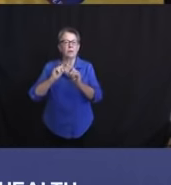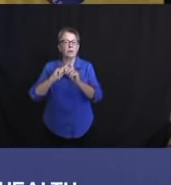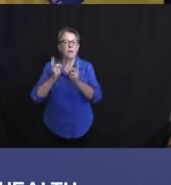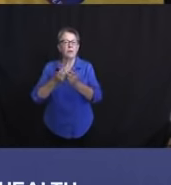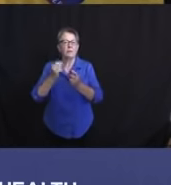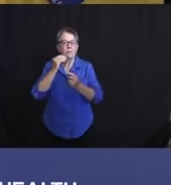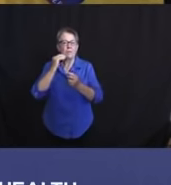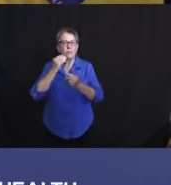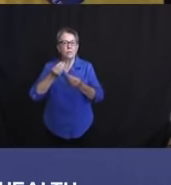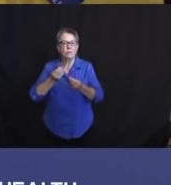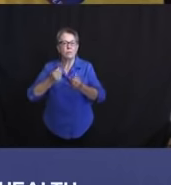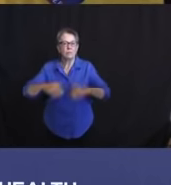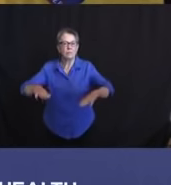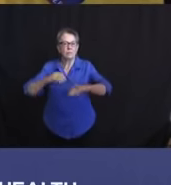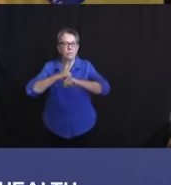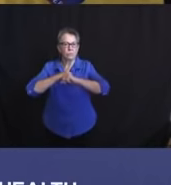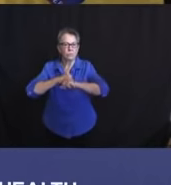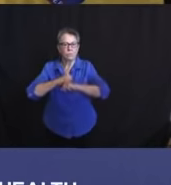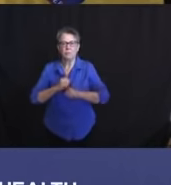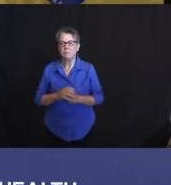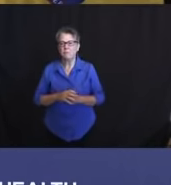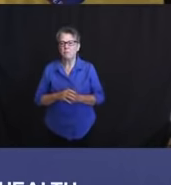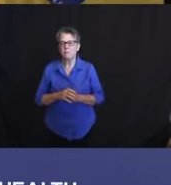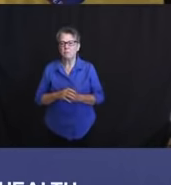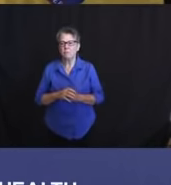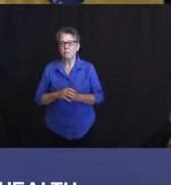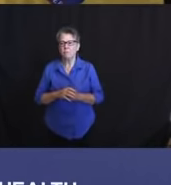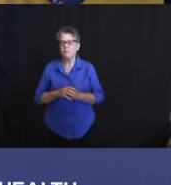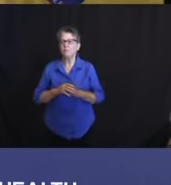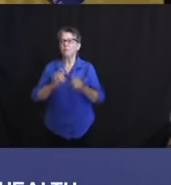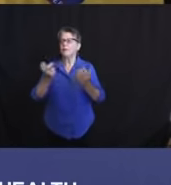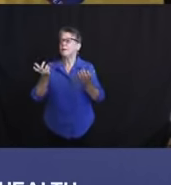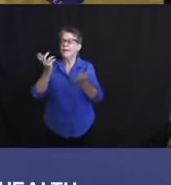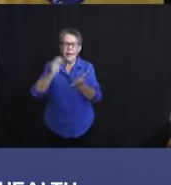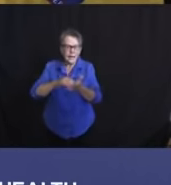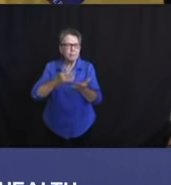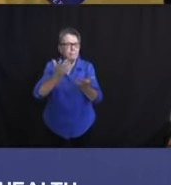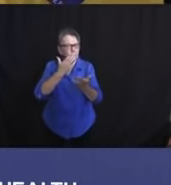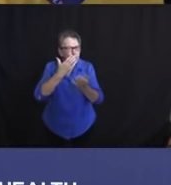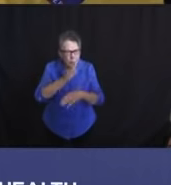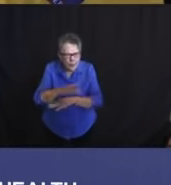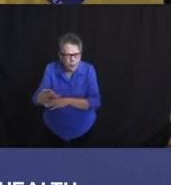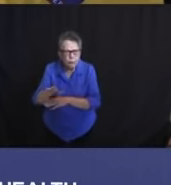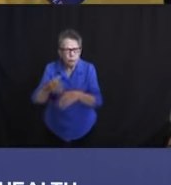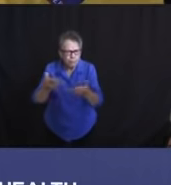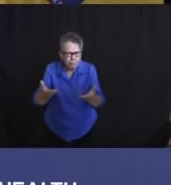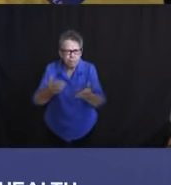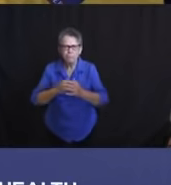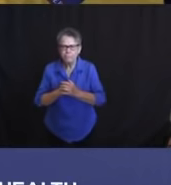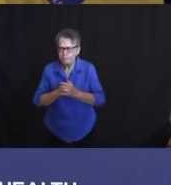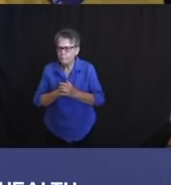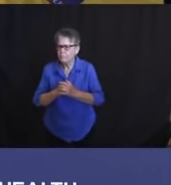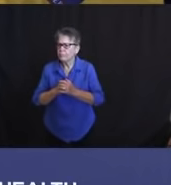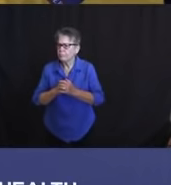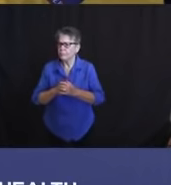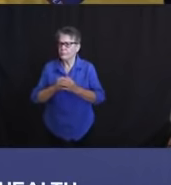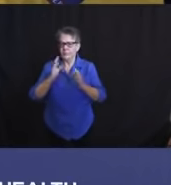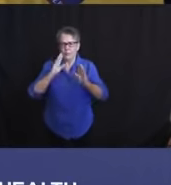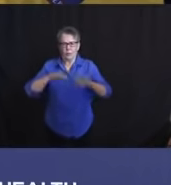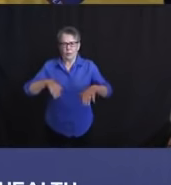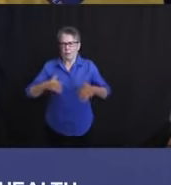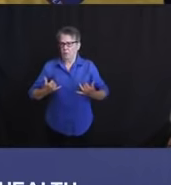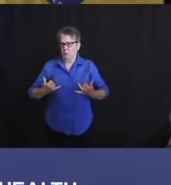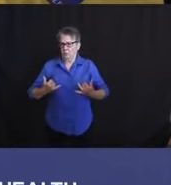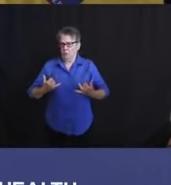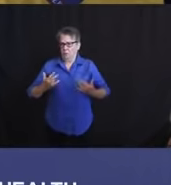This is, we're in the midst of what has been a busy day. I was honored to be in Montclair this morning to swear in its new mayor